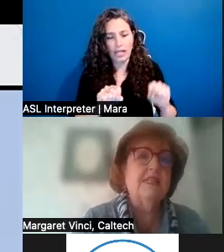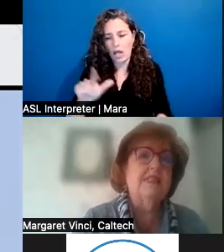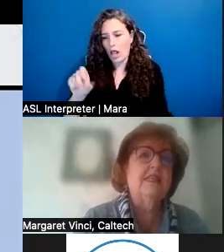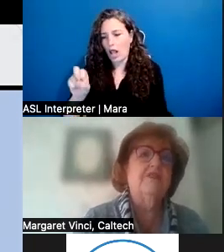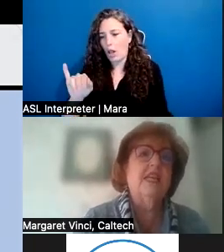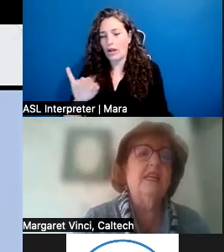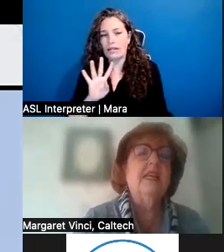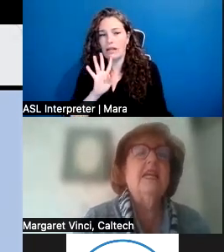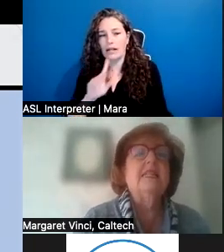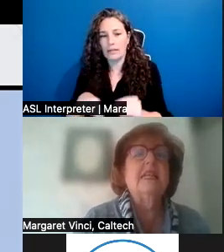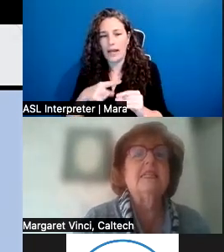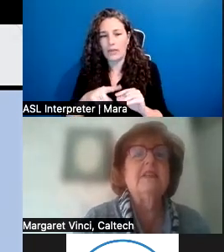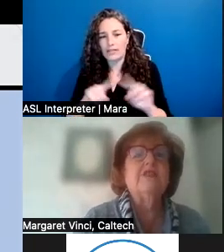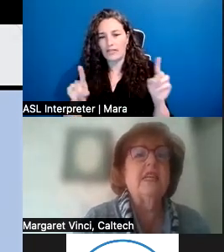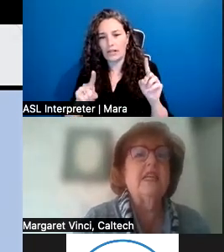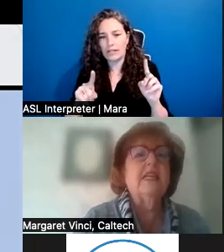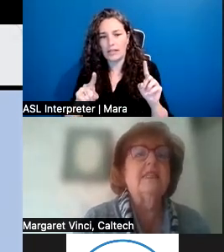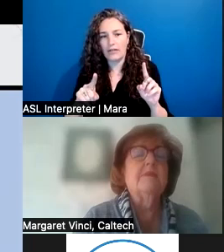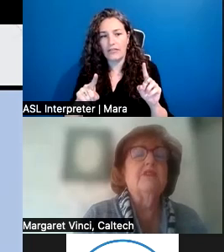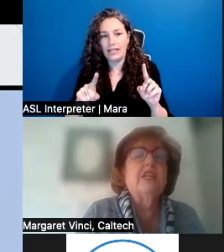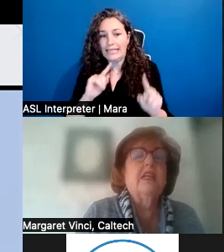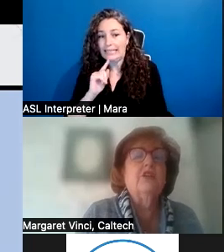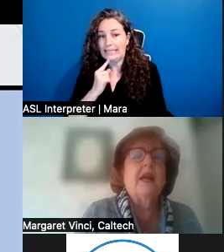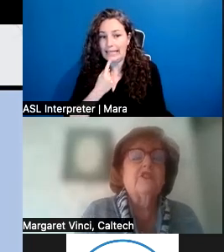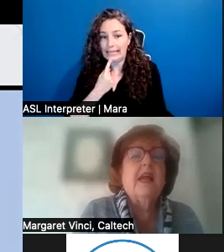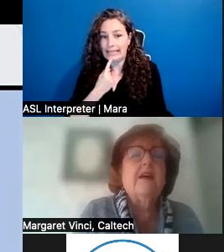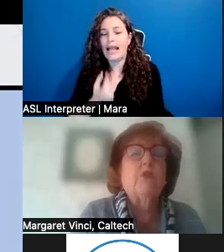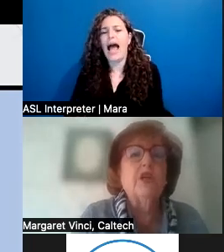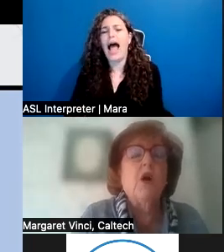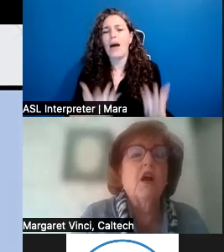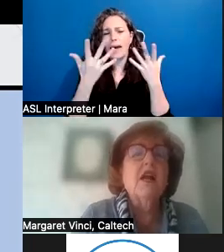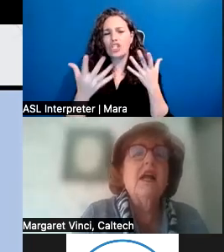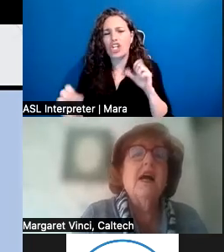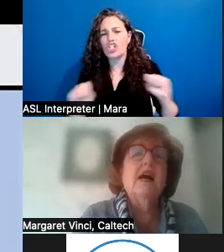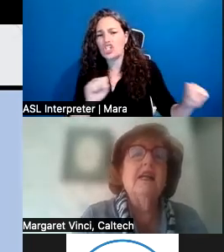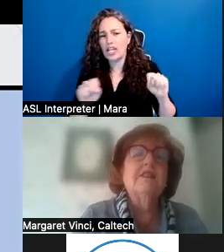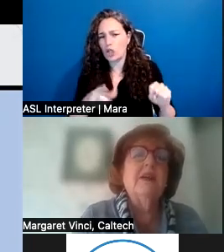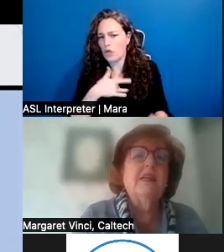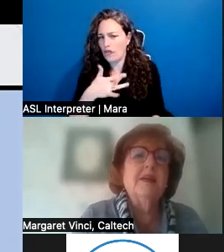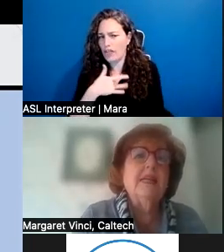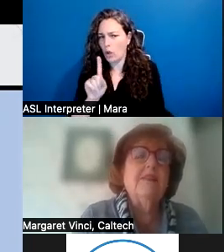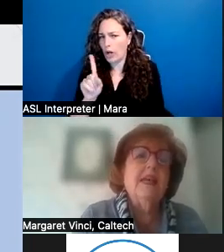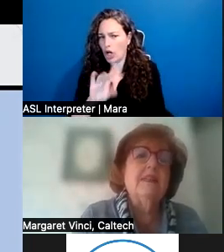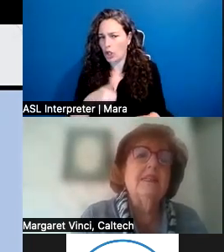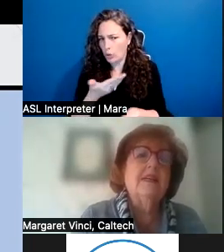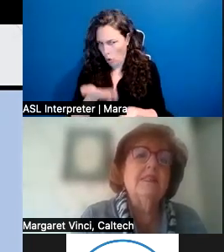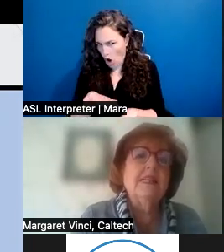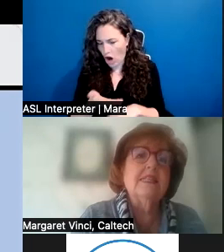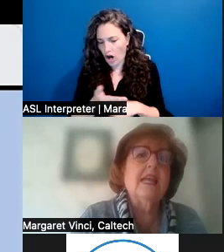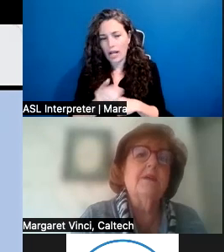and intensity of shaking. Intensity of shaking is how much shaking you actually have where you are. And so anybody in